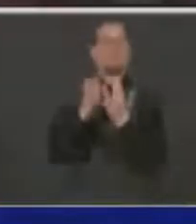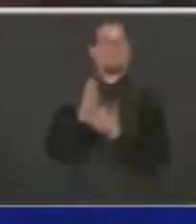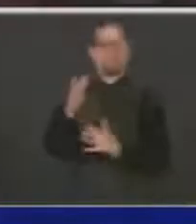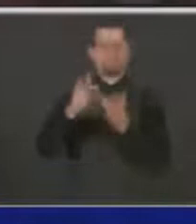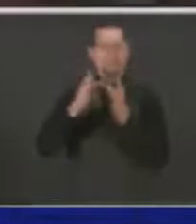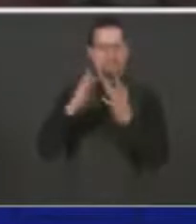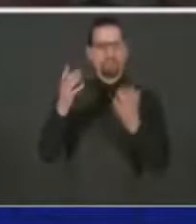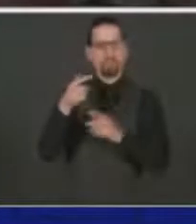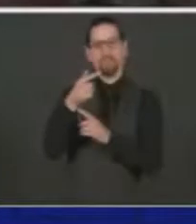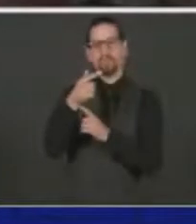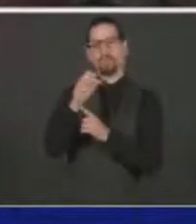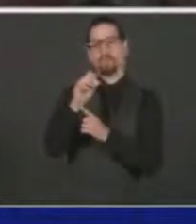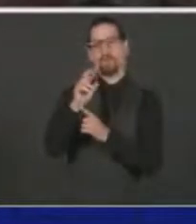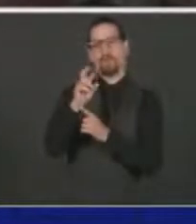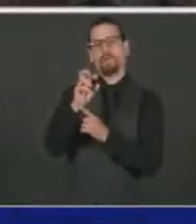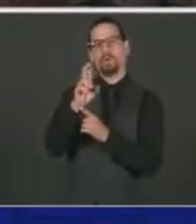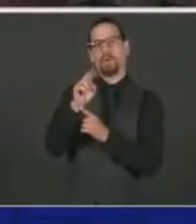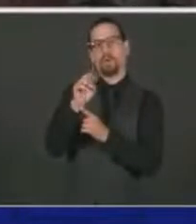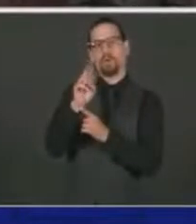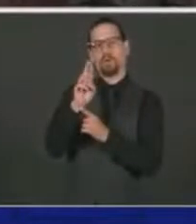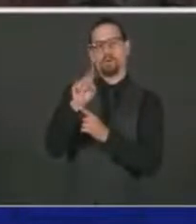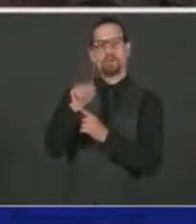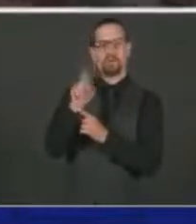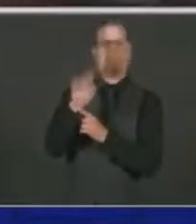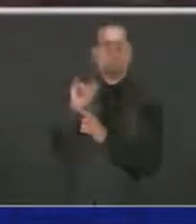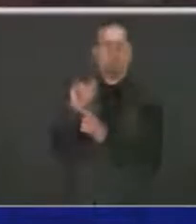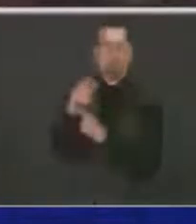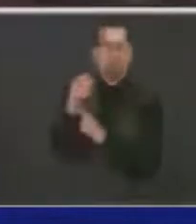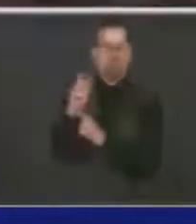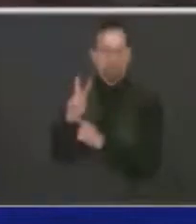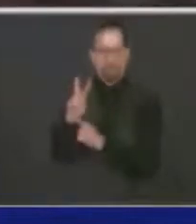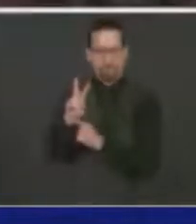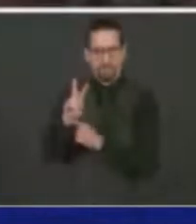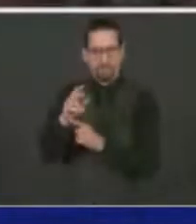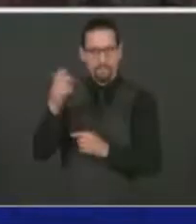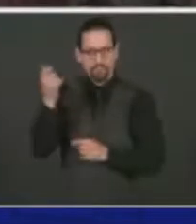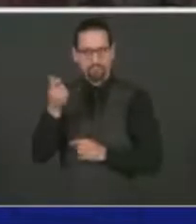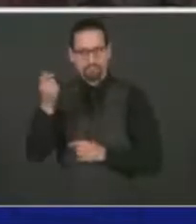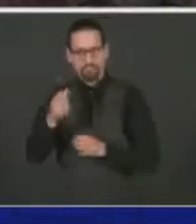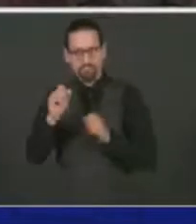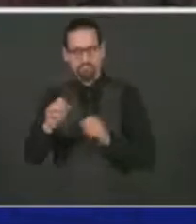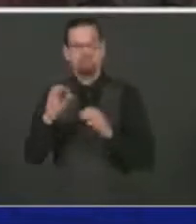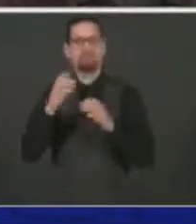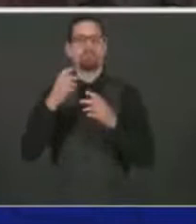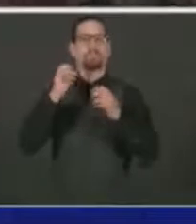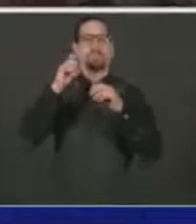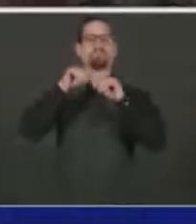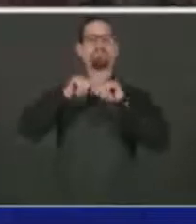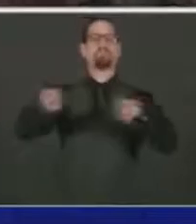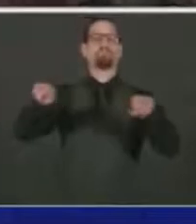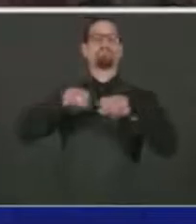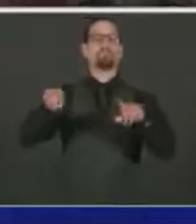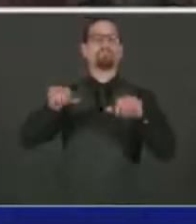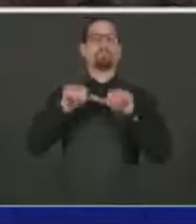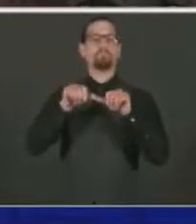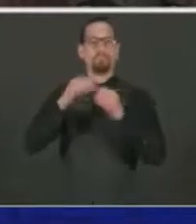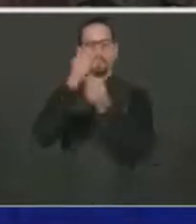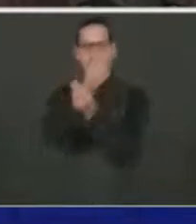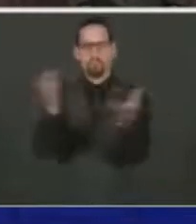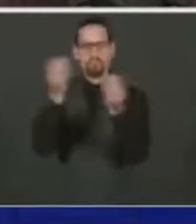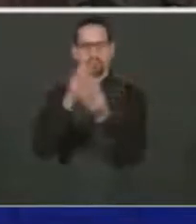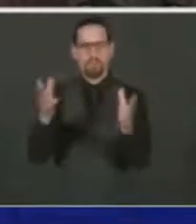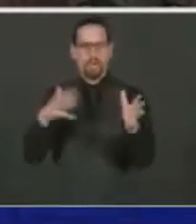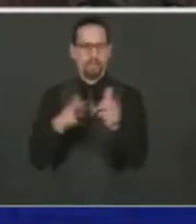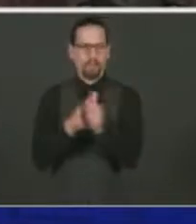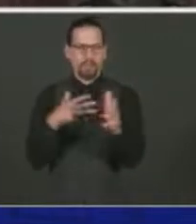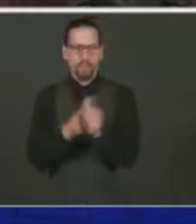a summary of the week. It's my goal. I know I hear from people every day how much